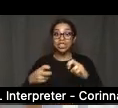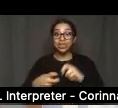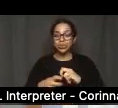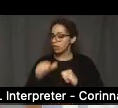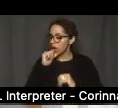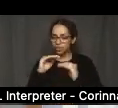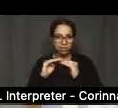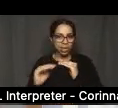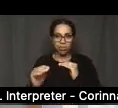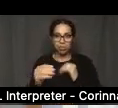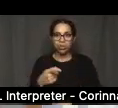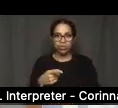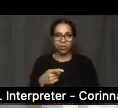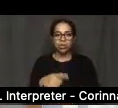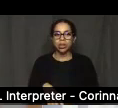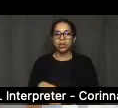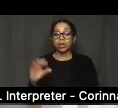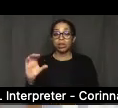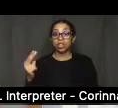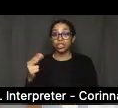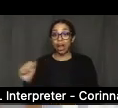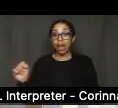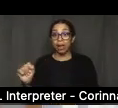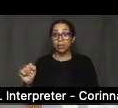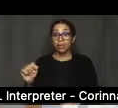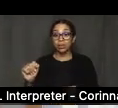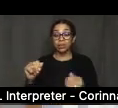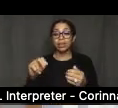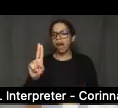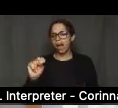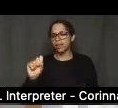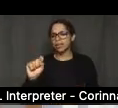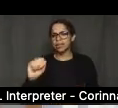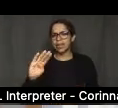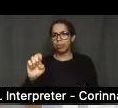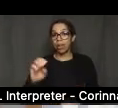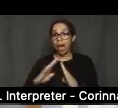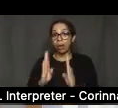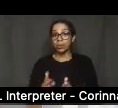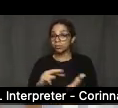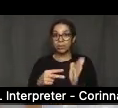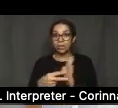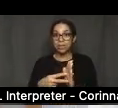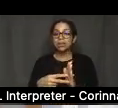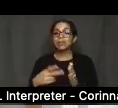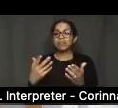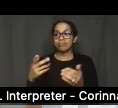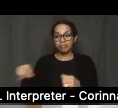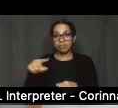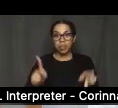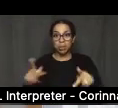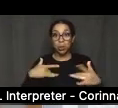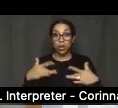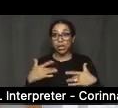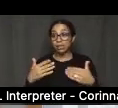on the CHAS, we define unstable housing as those who reported that they were worried that in the next 2 months, they wouldn't